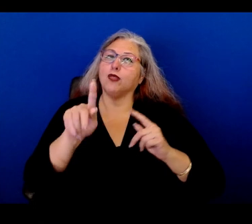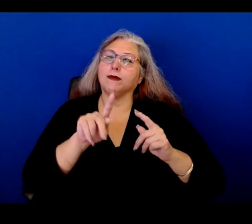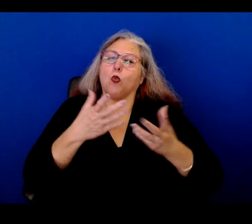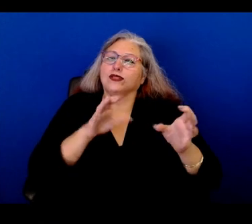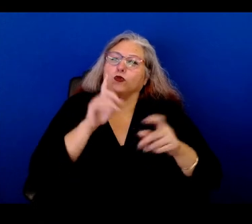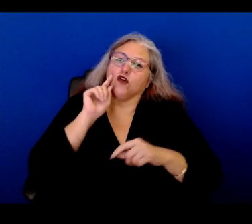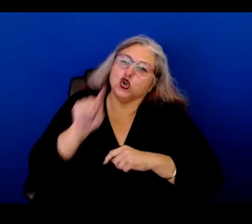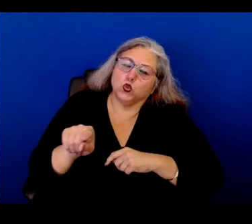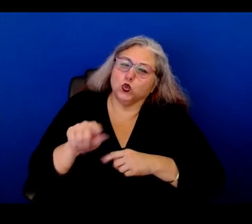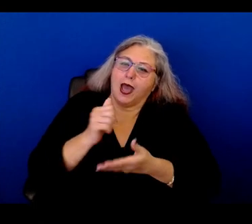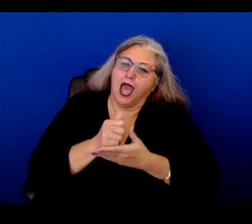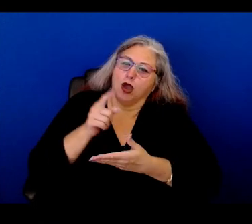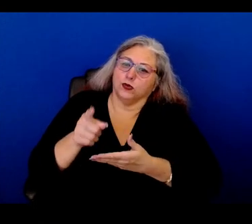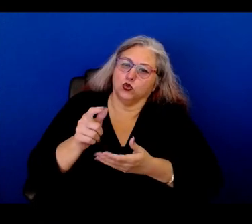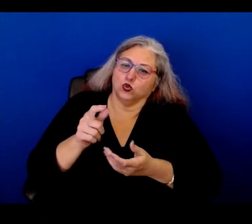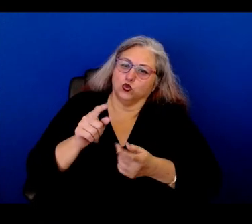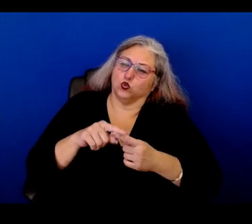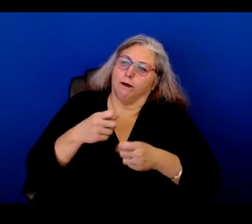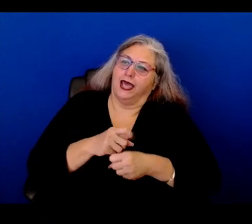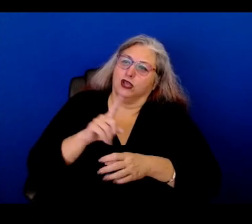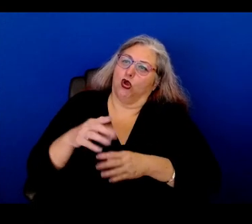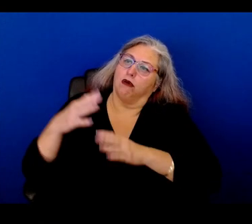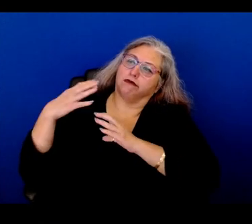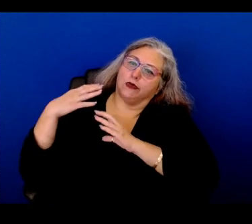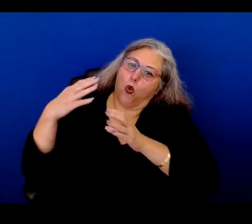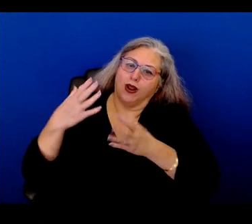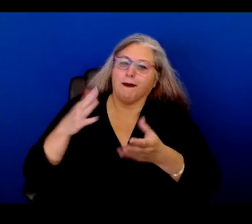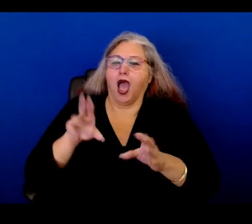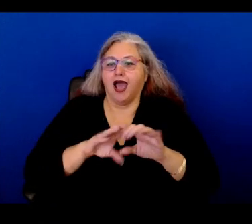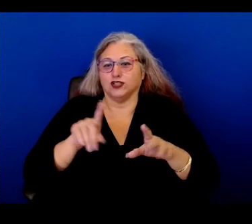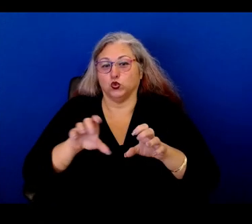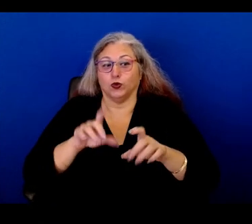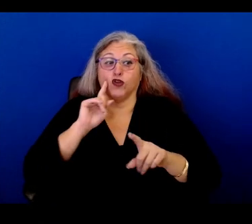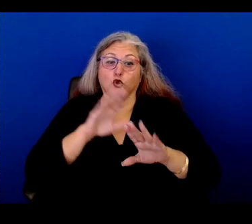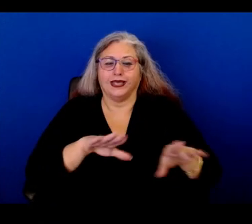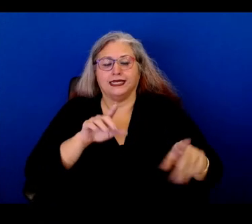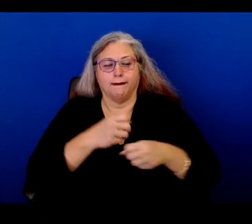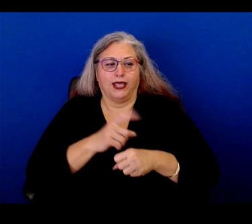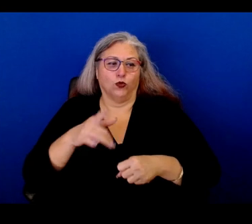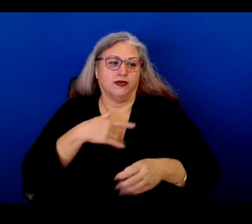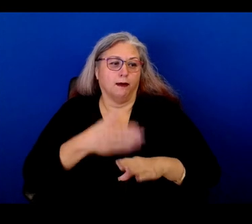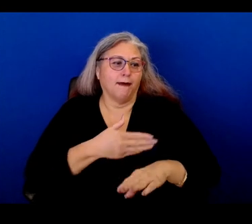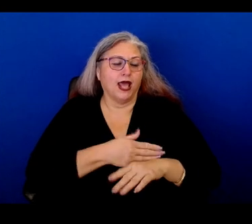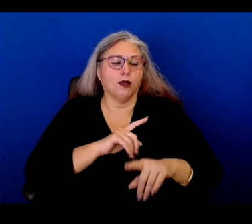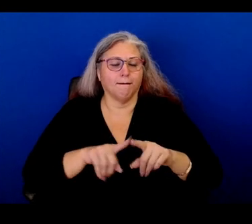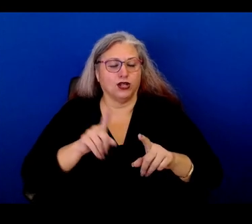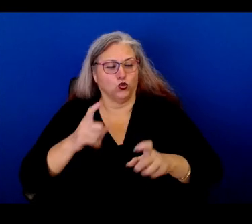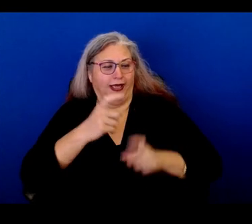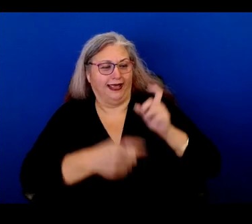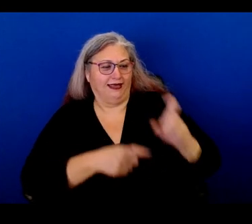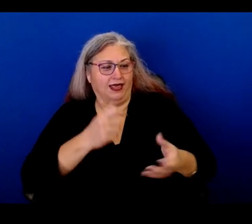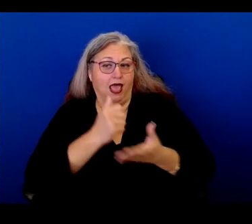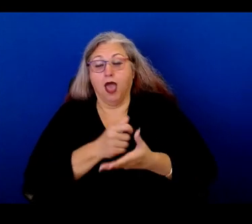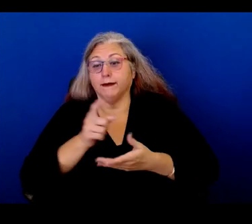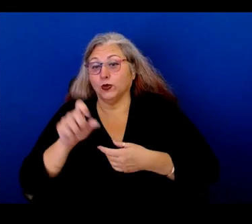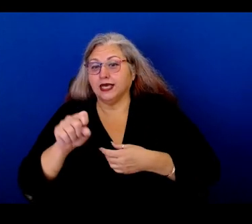you that really help you with this, to lighten this load? Obviously, you doing this for your children is lightening your load. Just you giving is